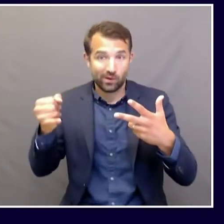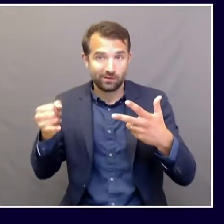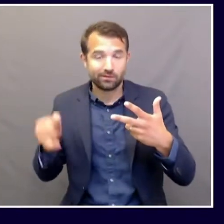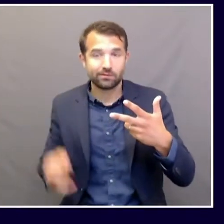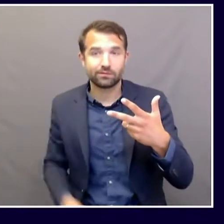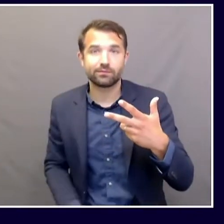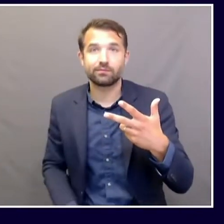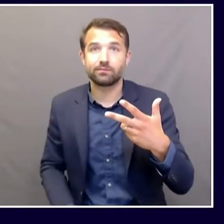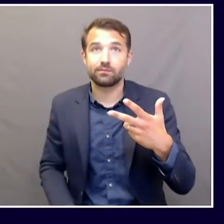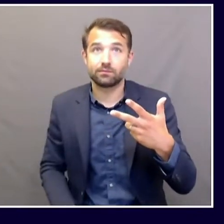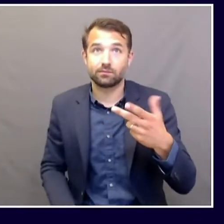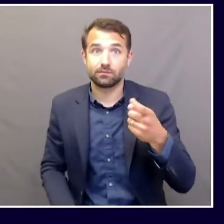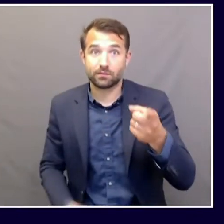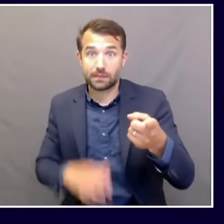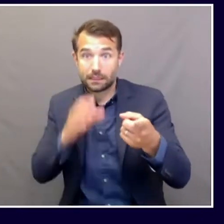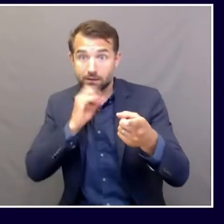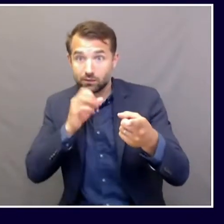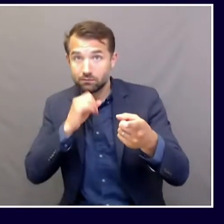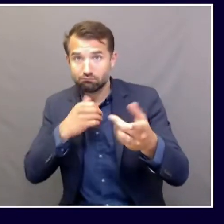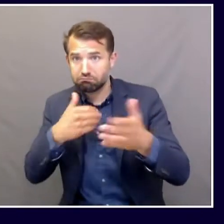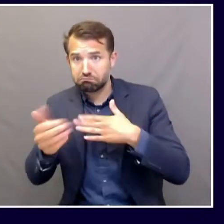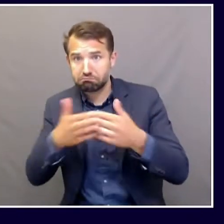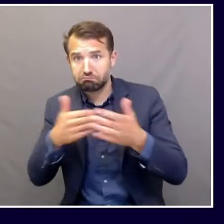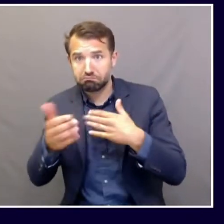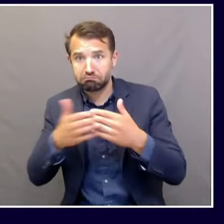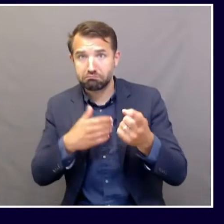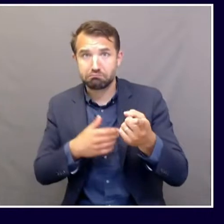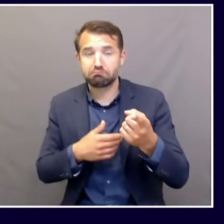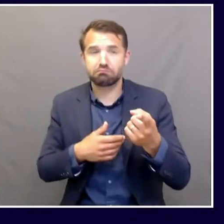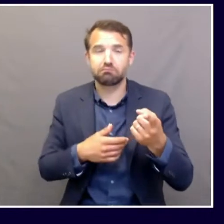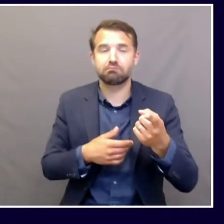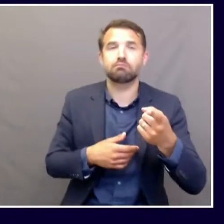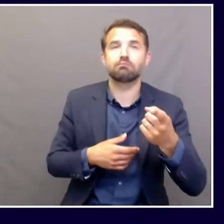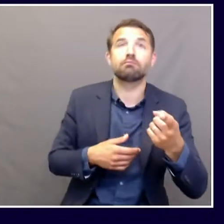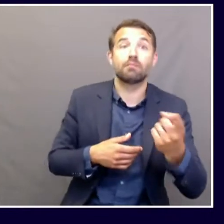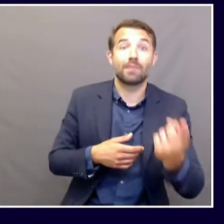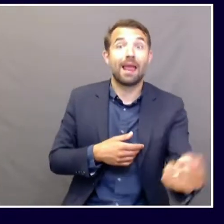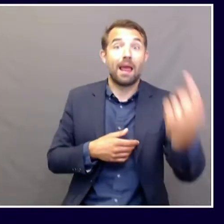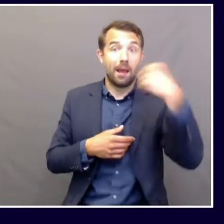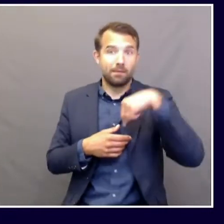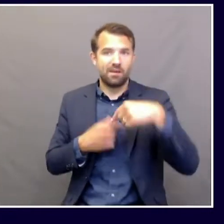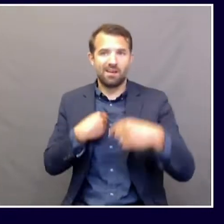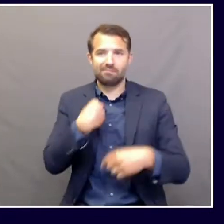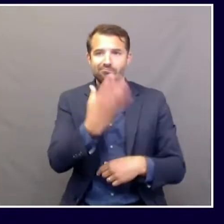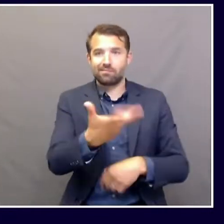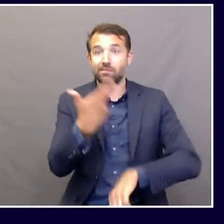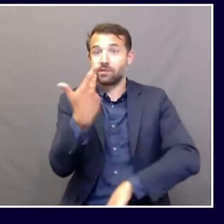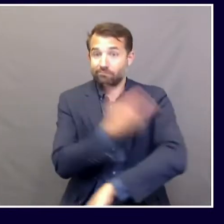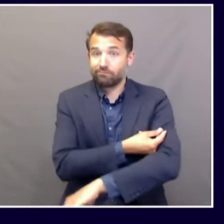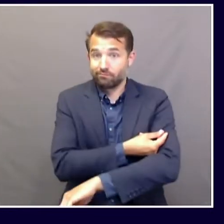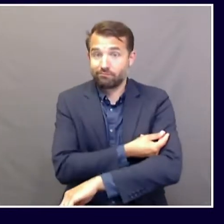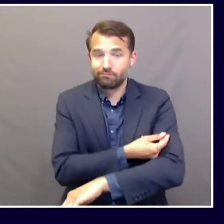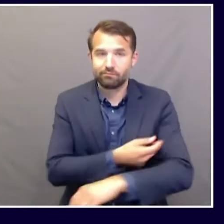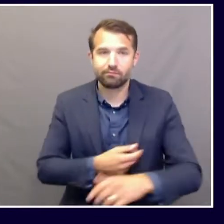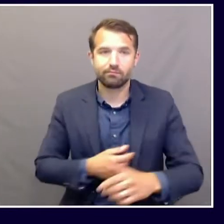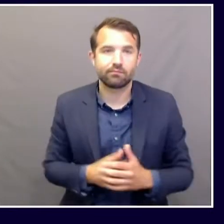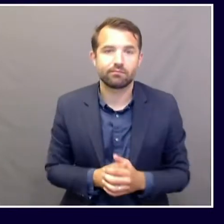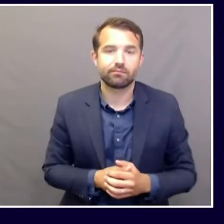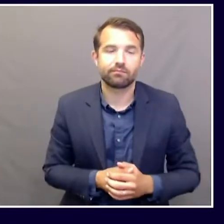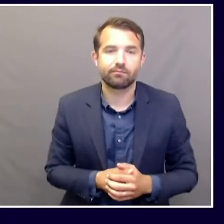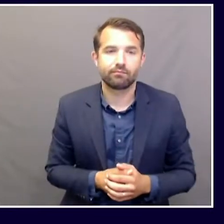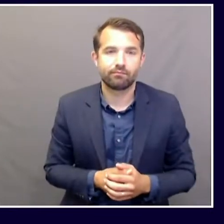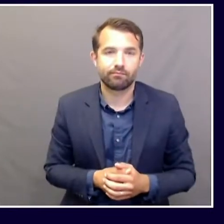eligible to get a shot. So we're going to continue things like that to make the Pfizer vaccine as available as possible.